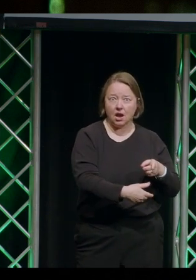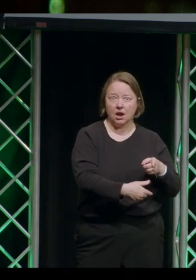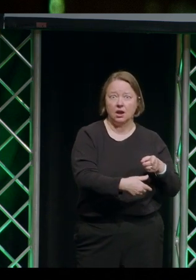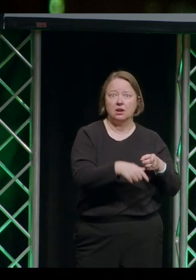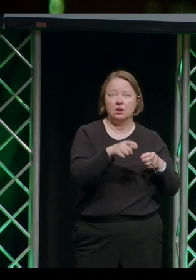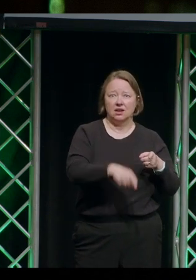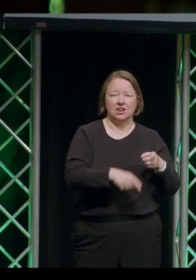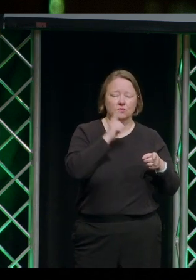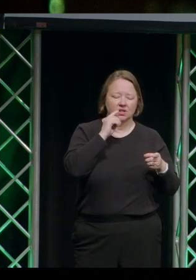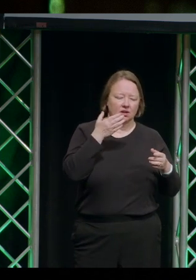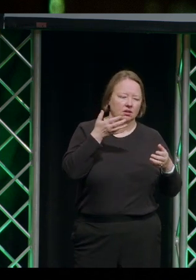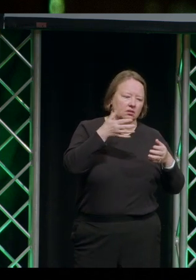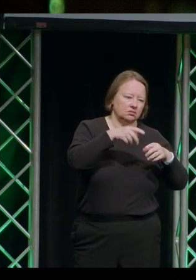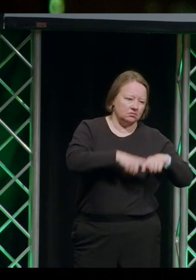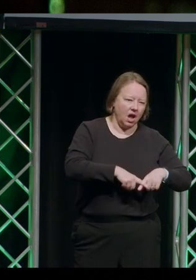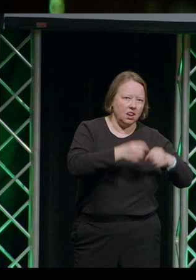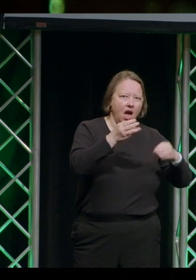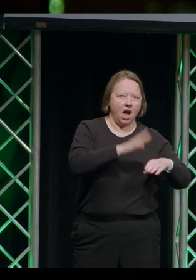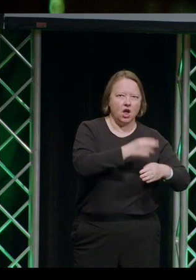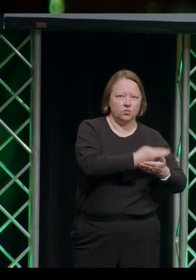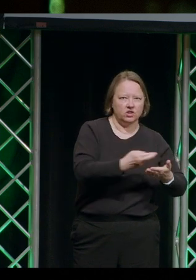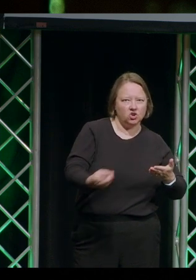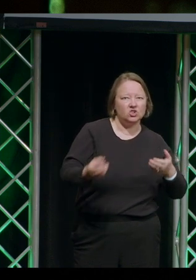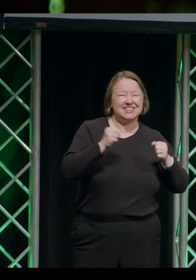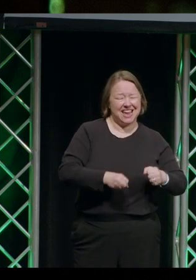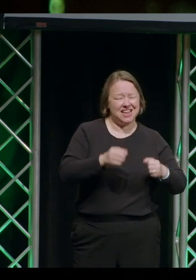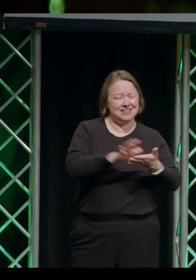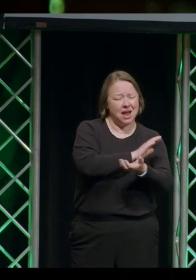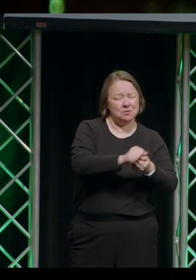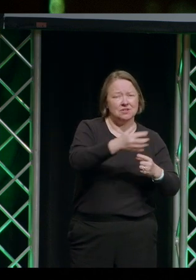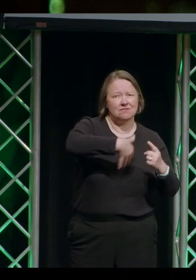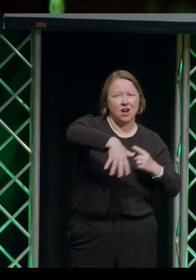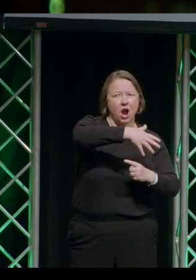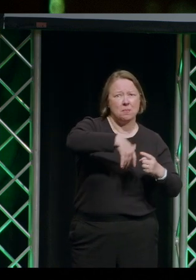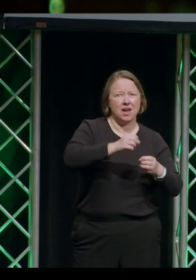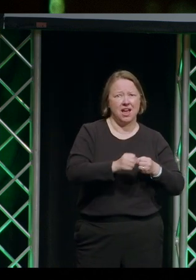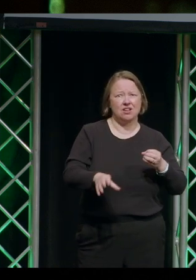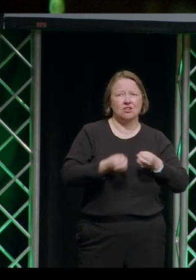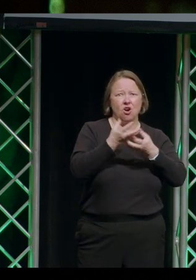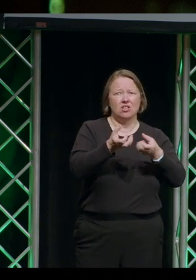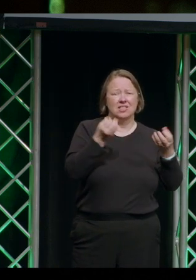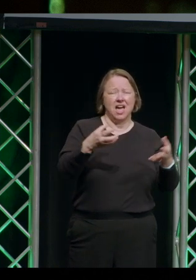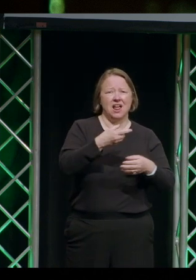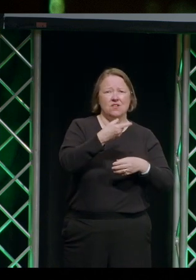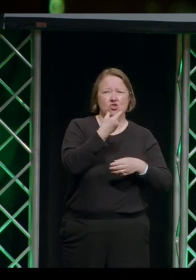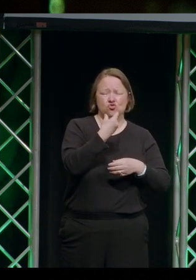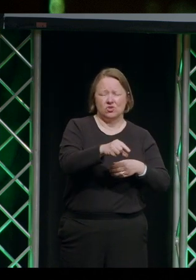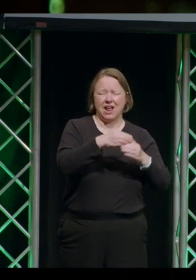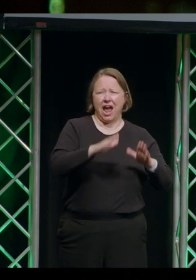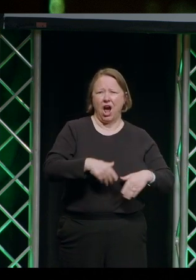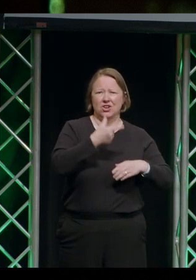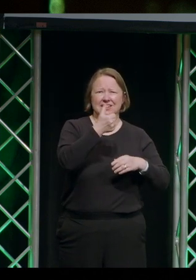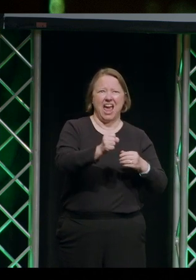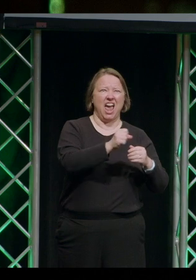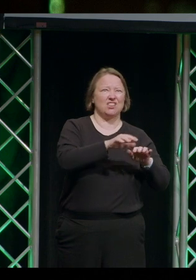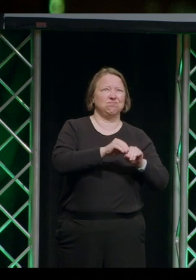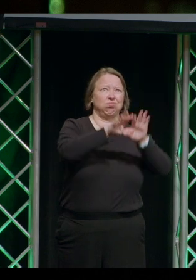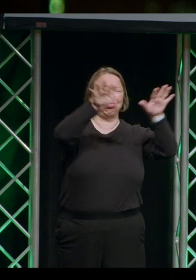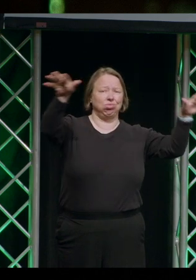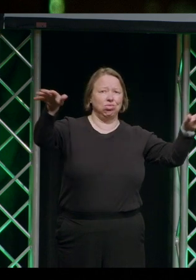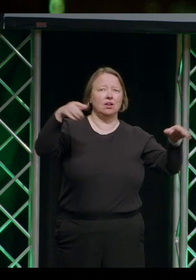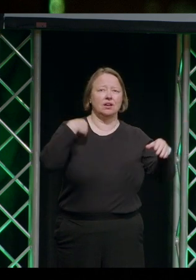resource intensive, environmentally damaging, and creates a lot of greenhouse gas emissions. Cellucoat averts all of